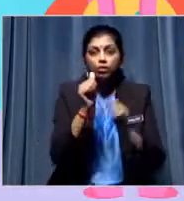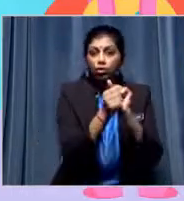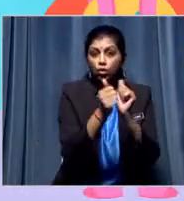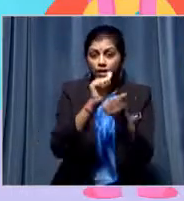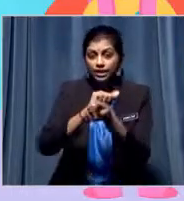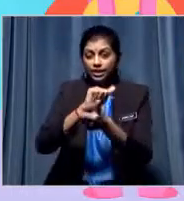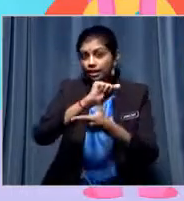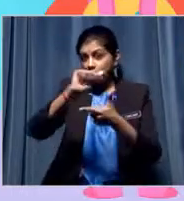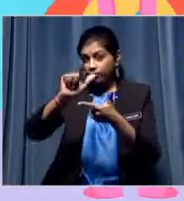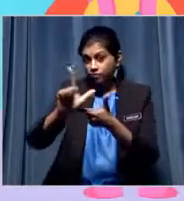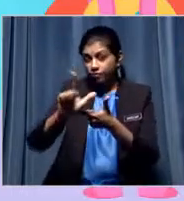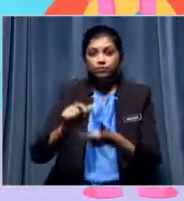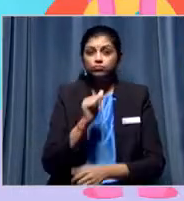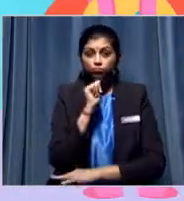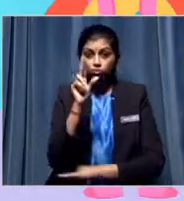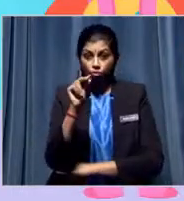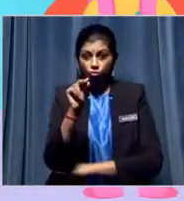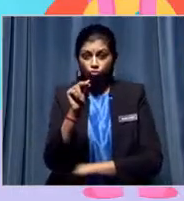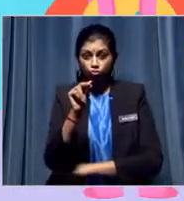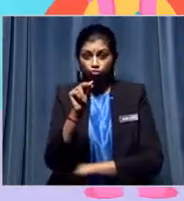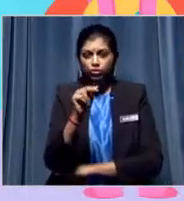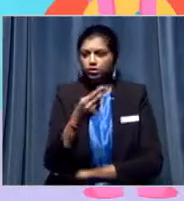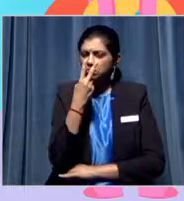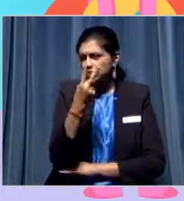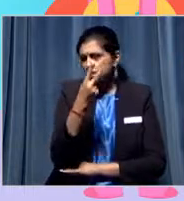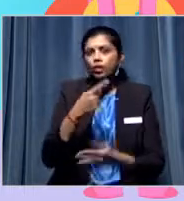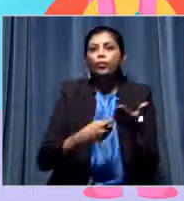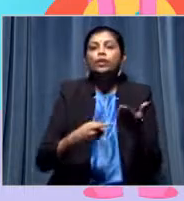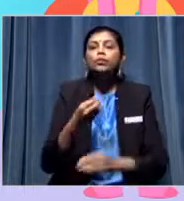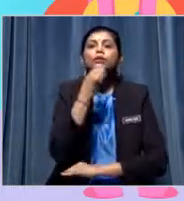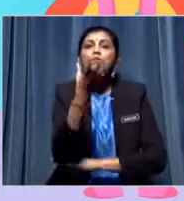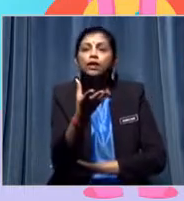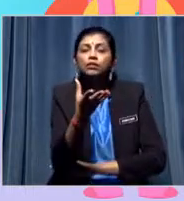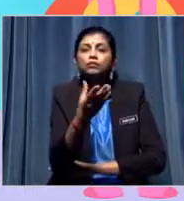on what you are trying to say, you need to use one or the other.